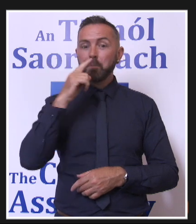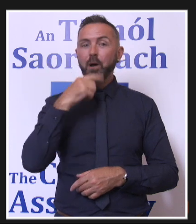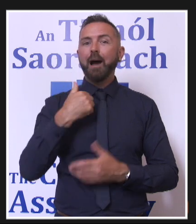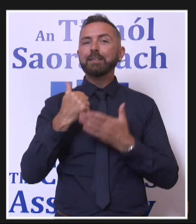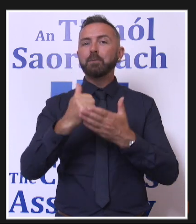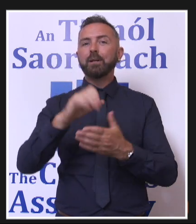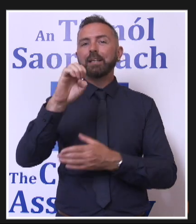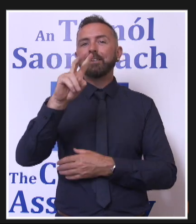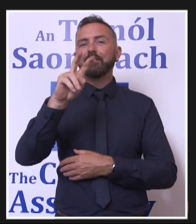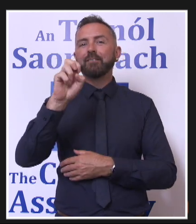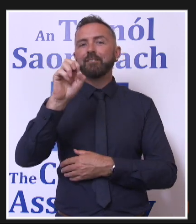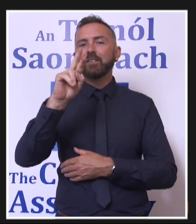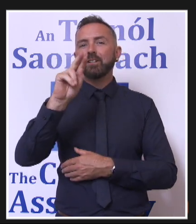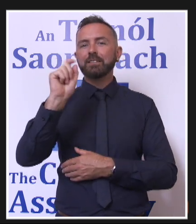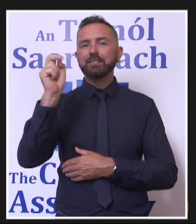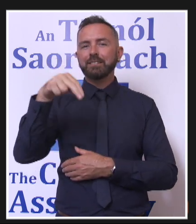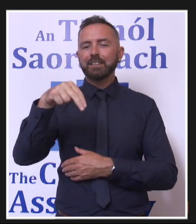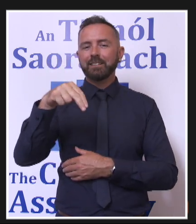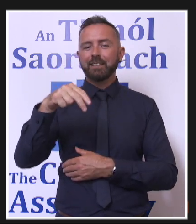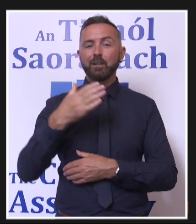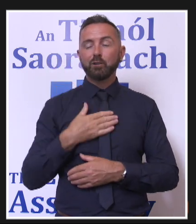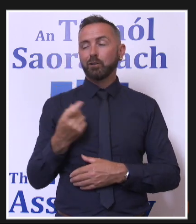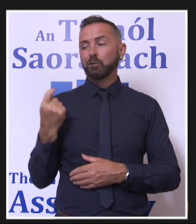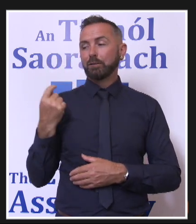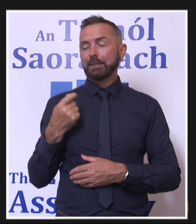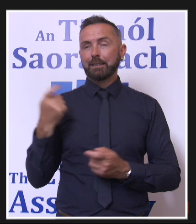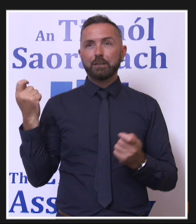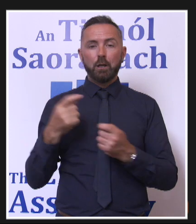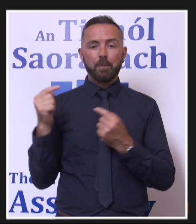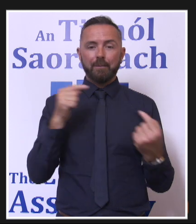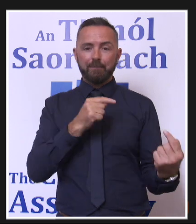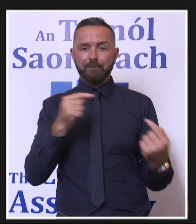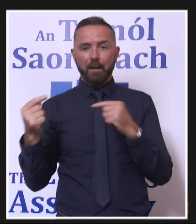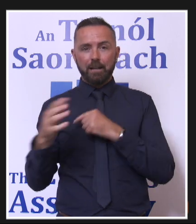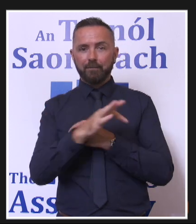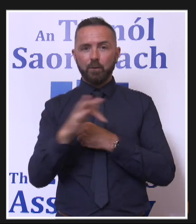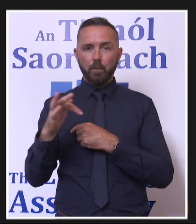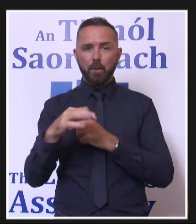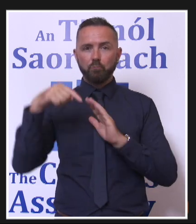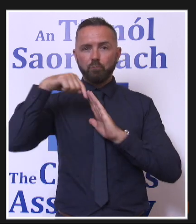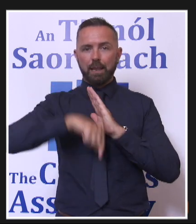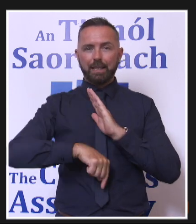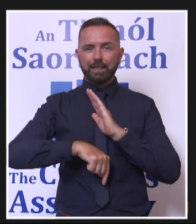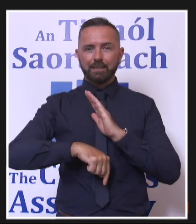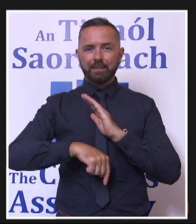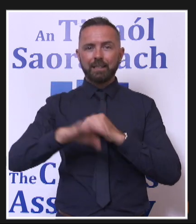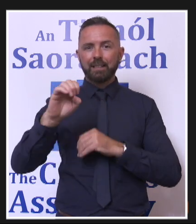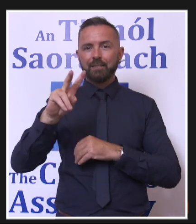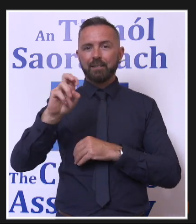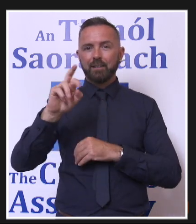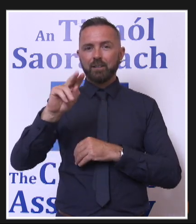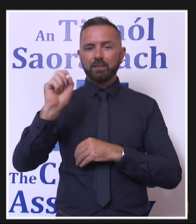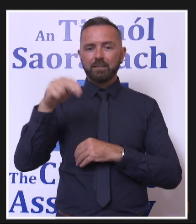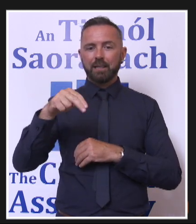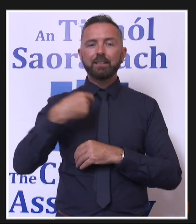supporter. So I'm recovering from a traumatic fight against relegation. But Everton are the acceptable face